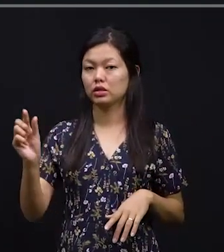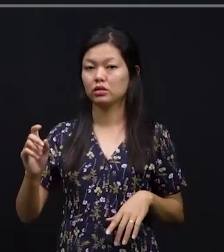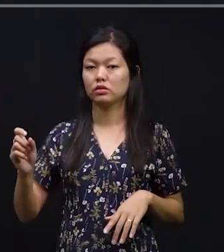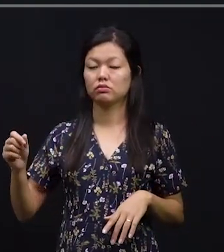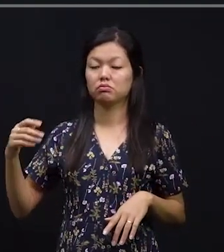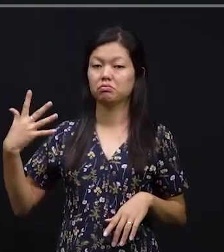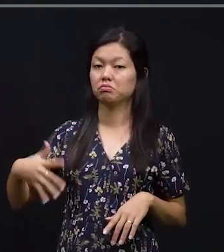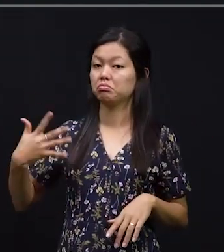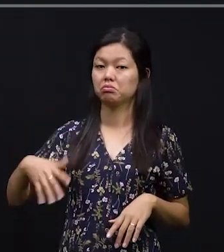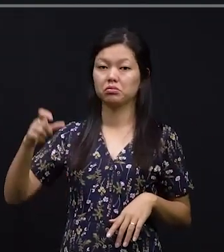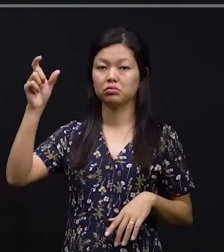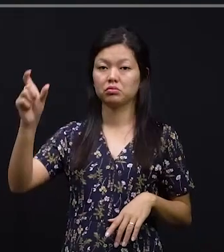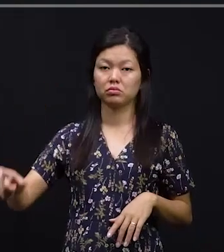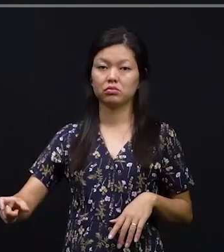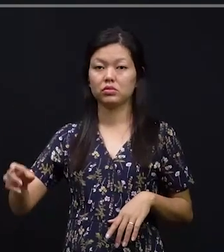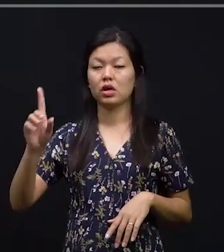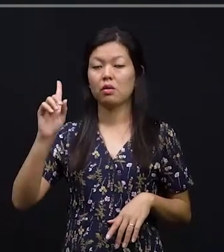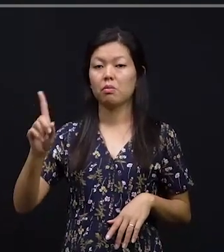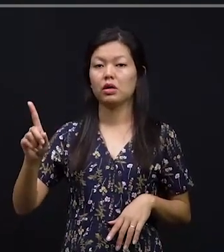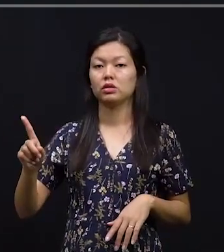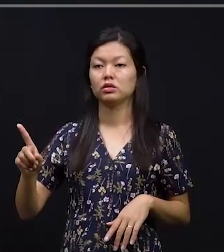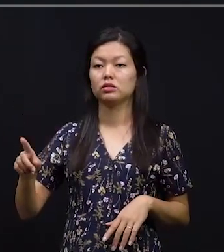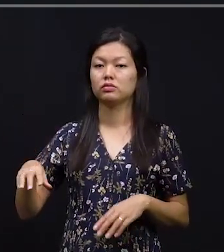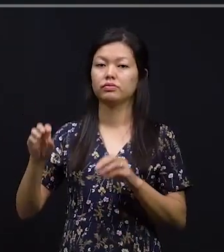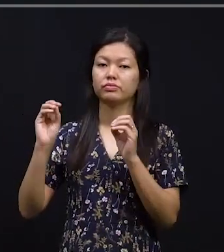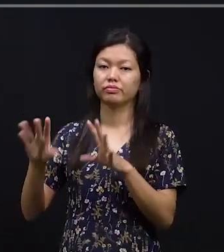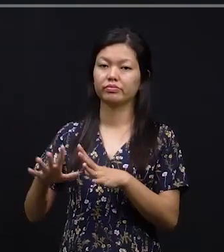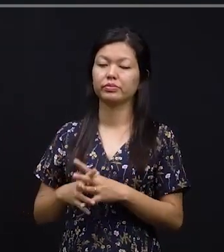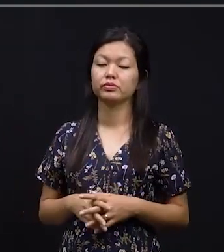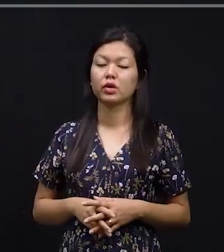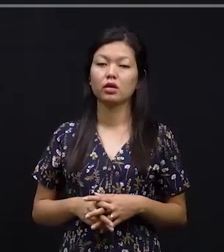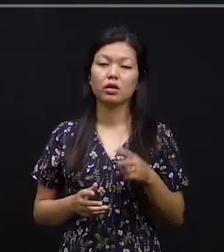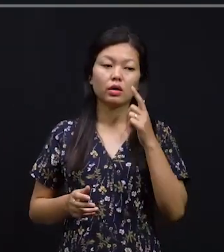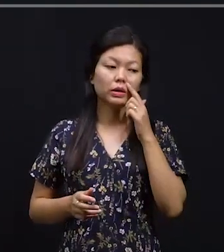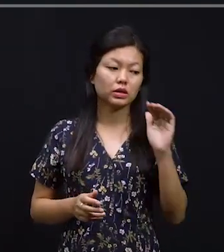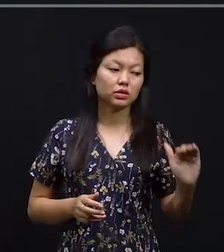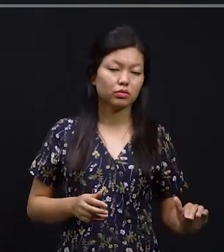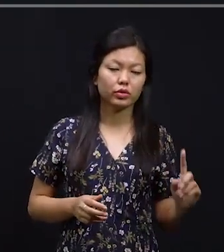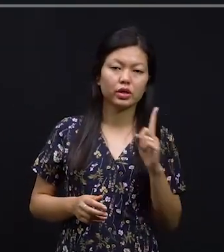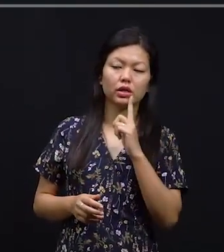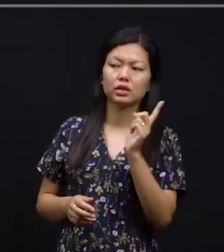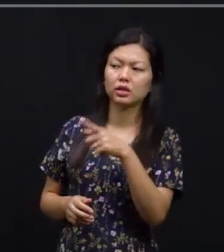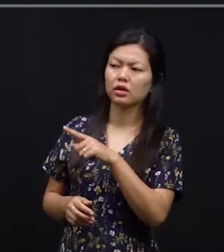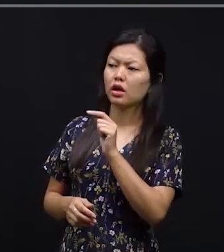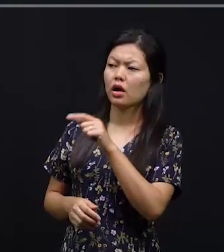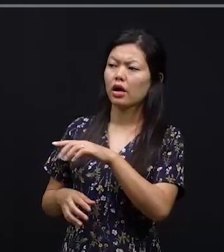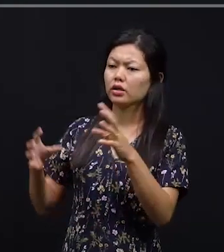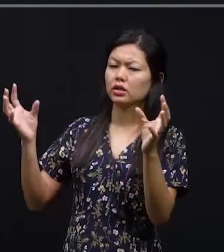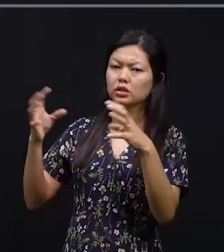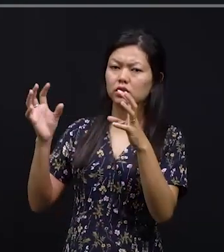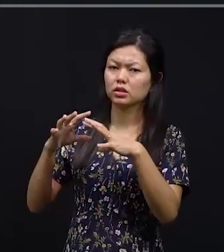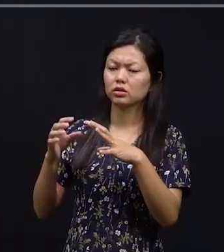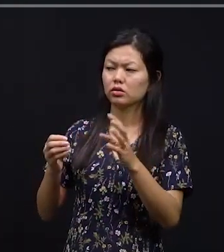not entered into any quarrel with you. I have never quarreled with you, and so why would you think that this